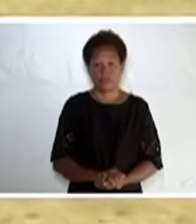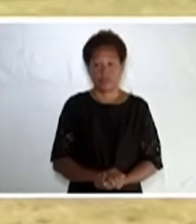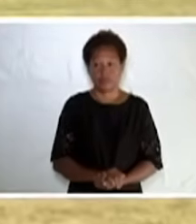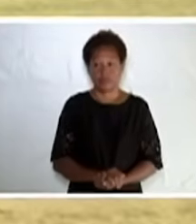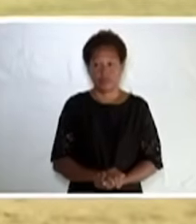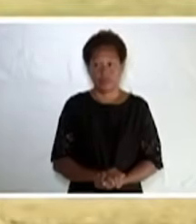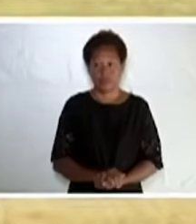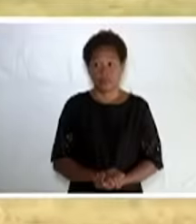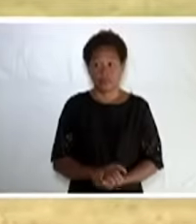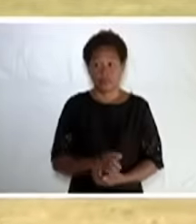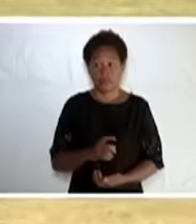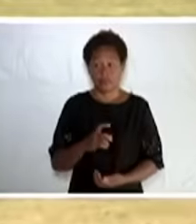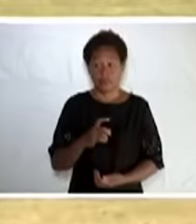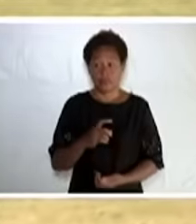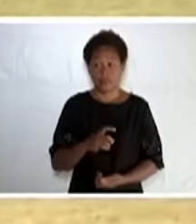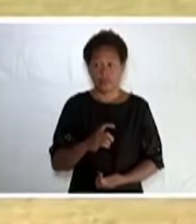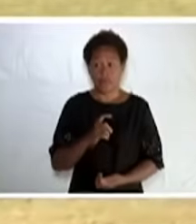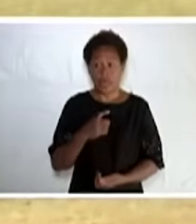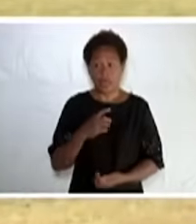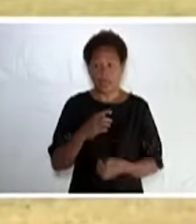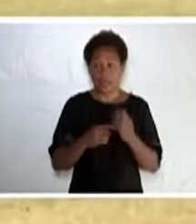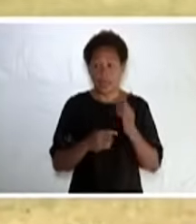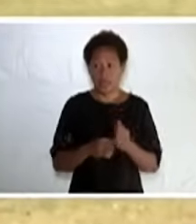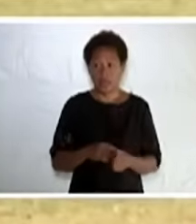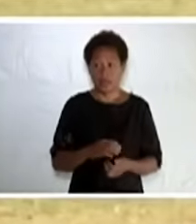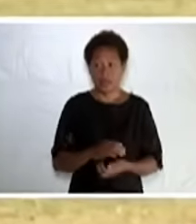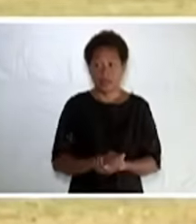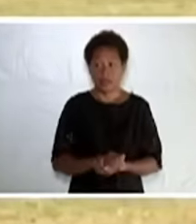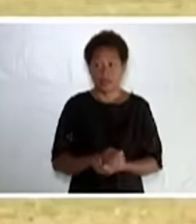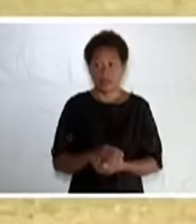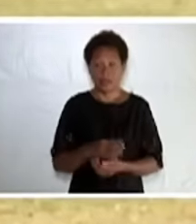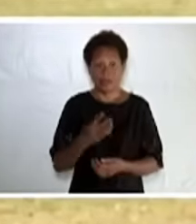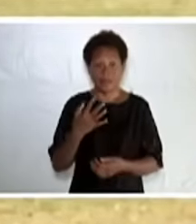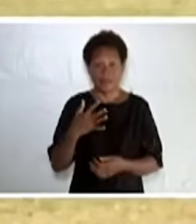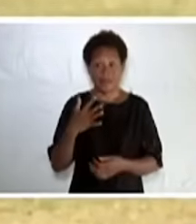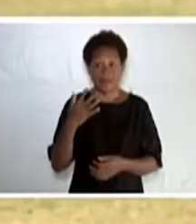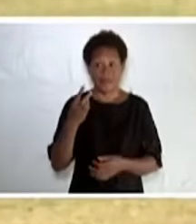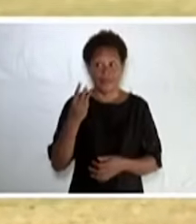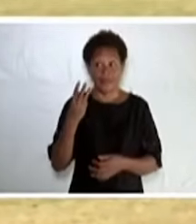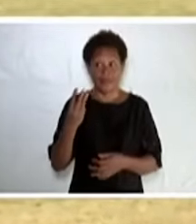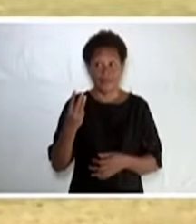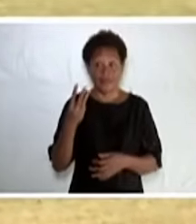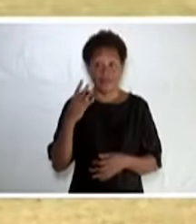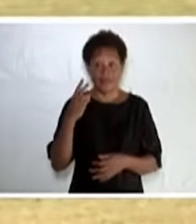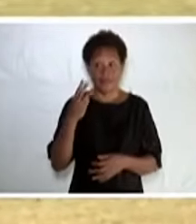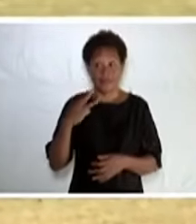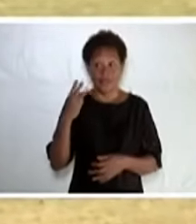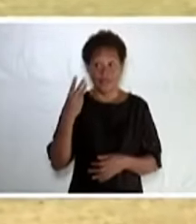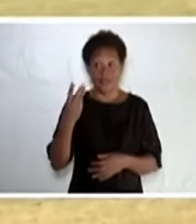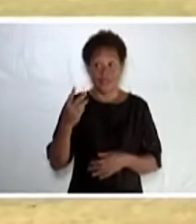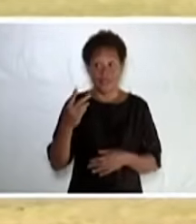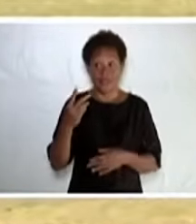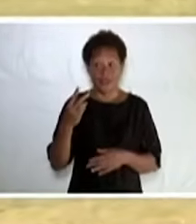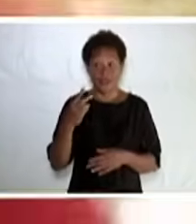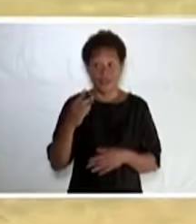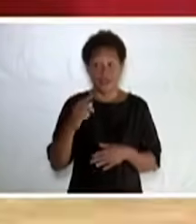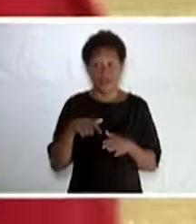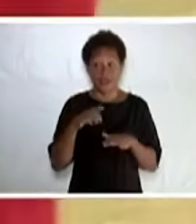Republic of Fiji Military Forces Fiji Day Parade participant with a strength of 543 all ranks, ready for inspection, Your Excellency.